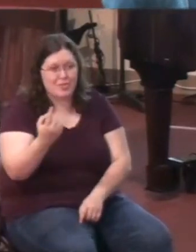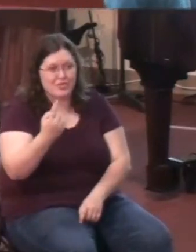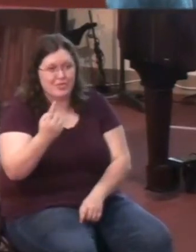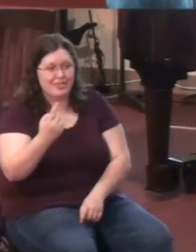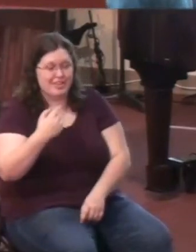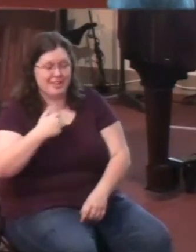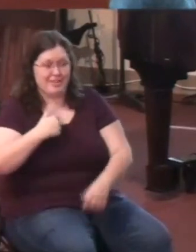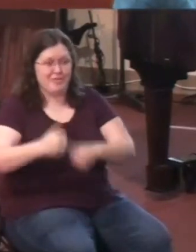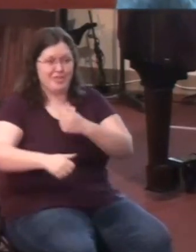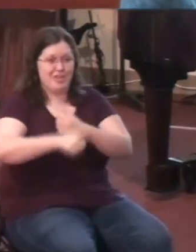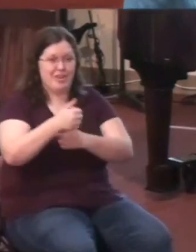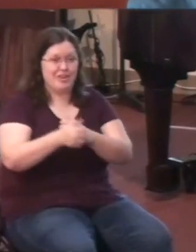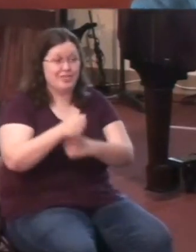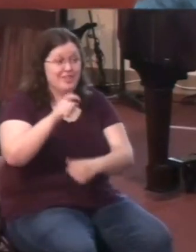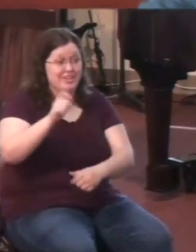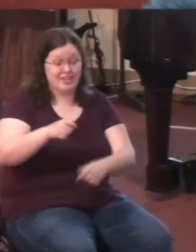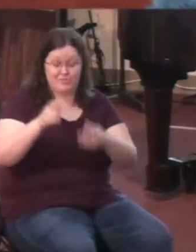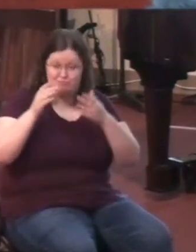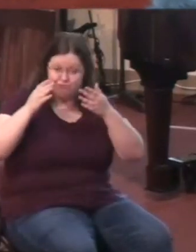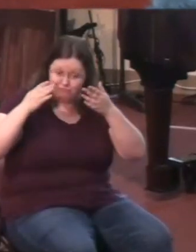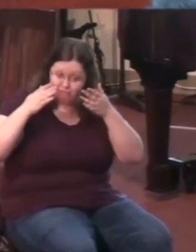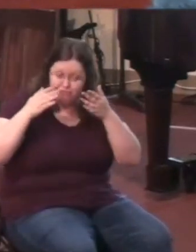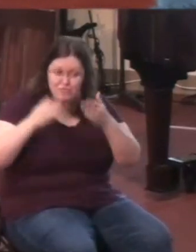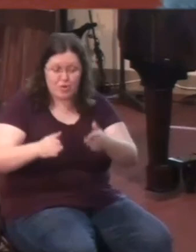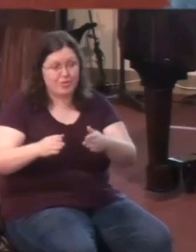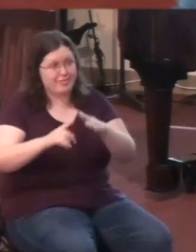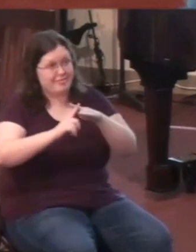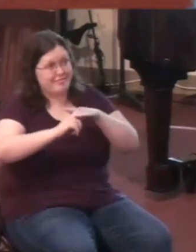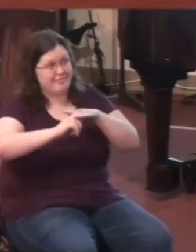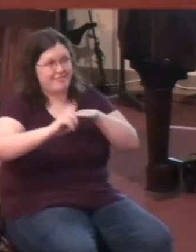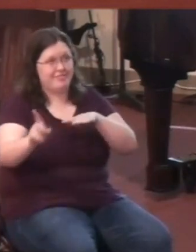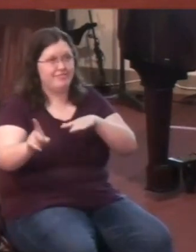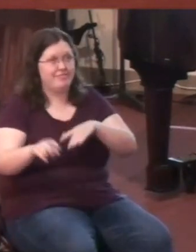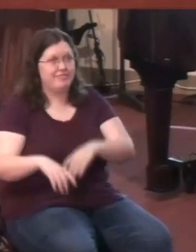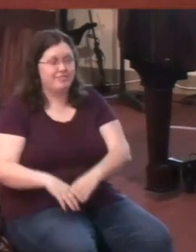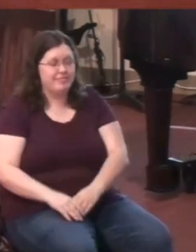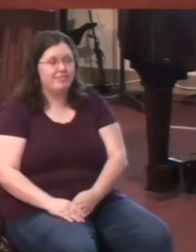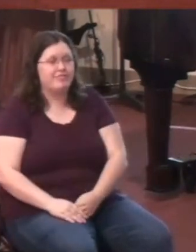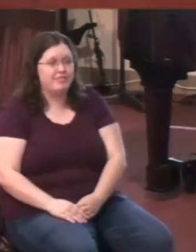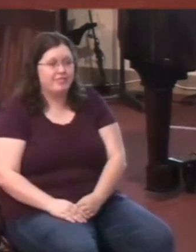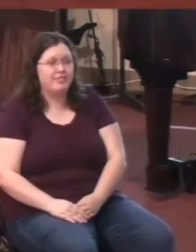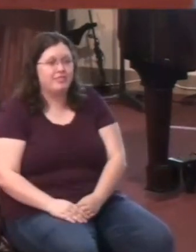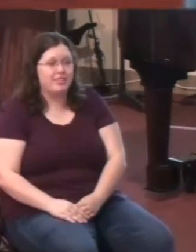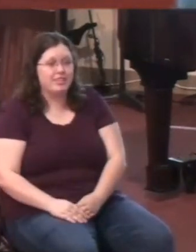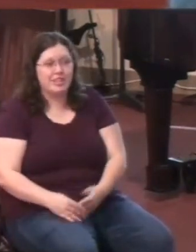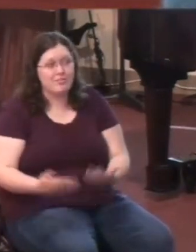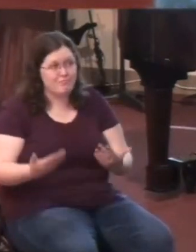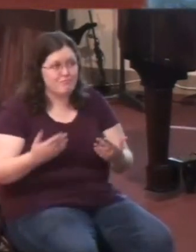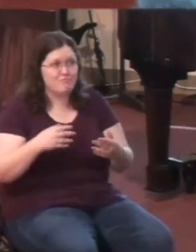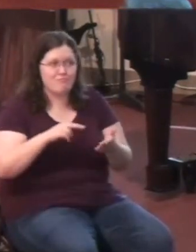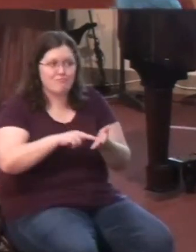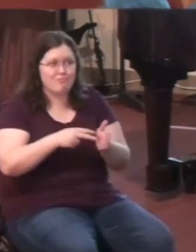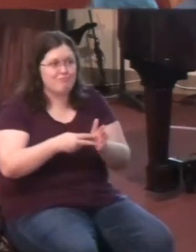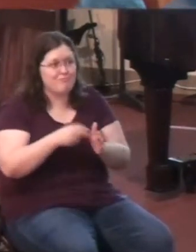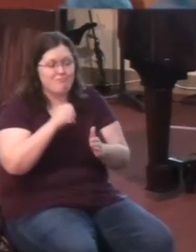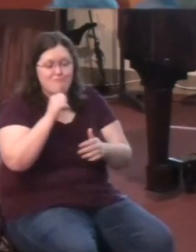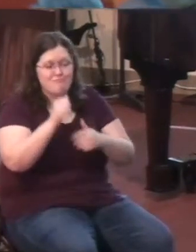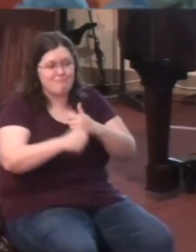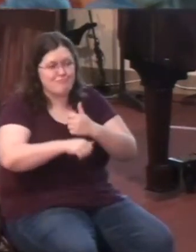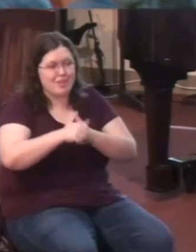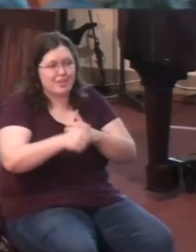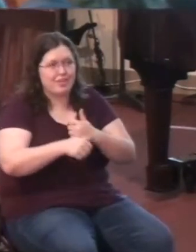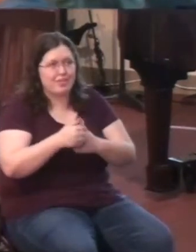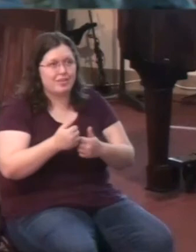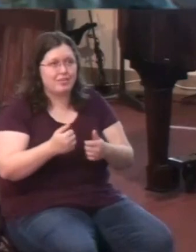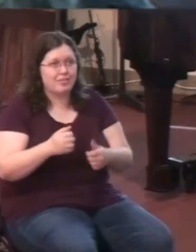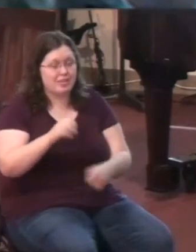threatening I would need to focus my attention and get out of the situation so that I would no longer be threatened. Now, what happens when the